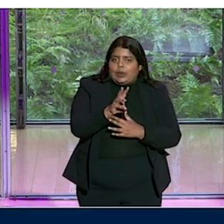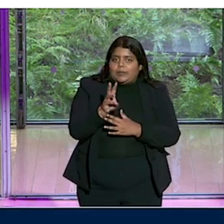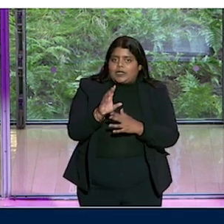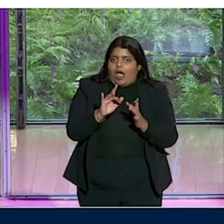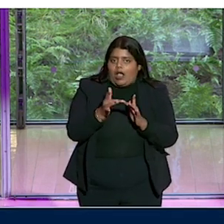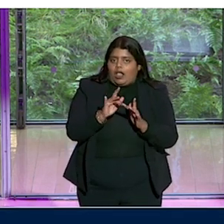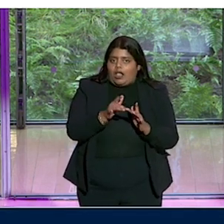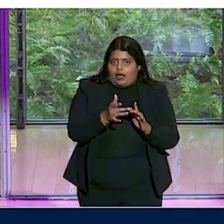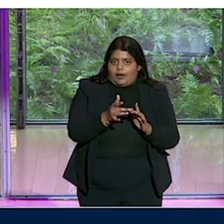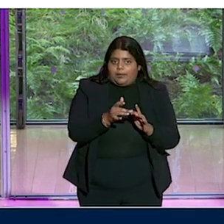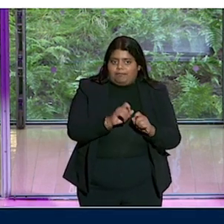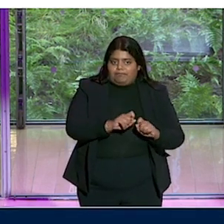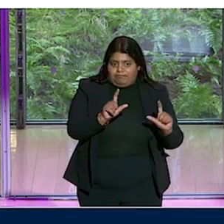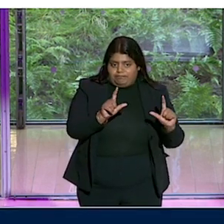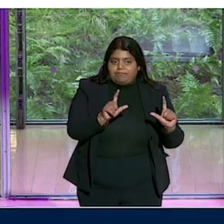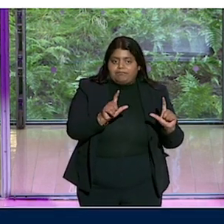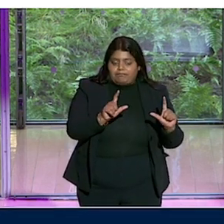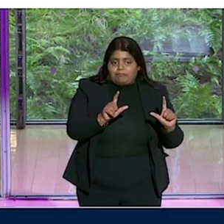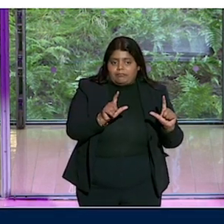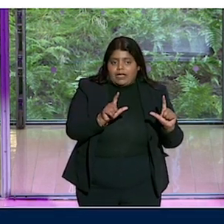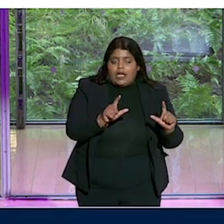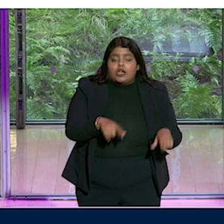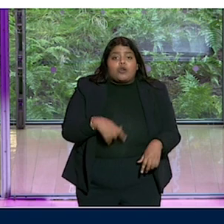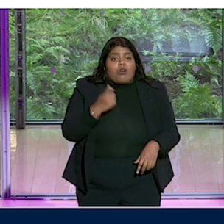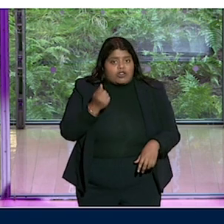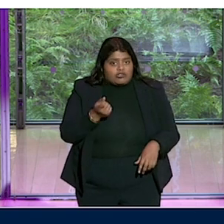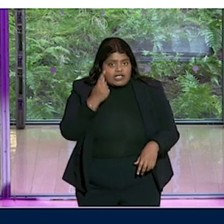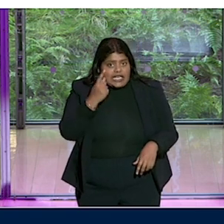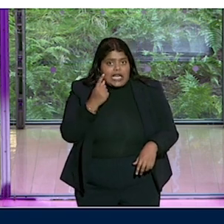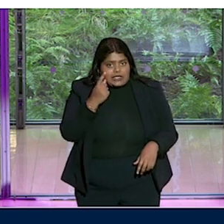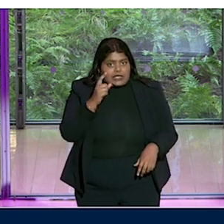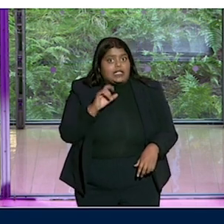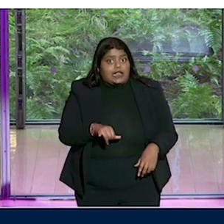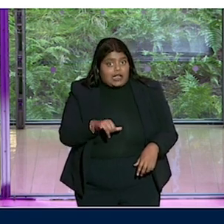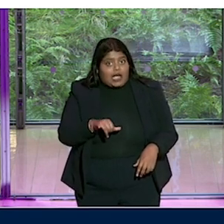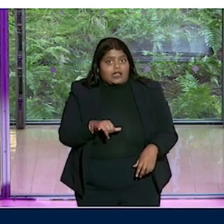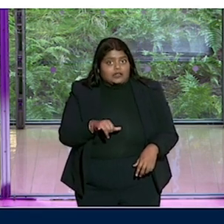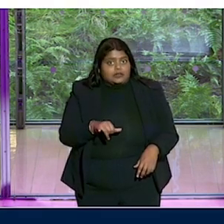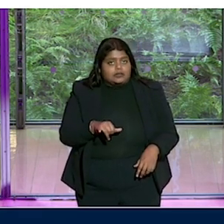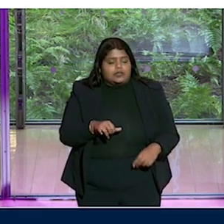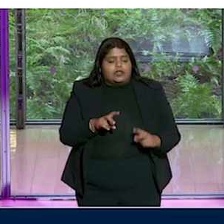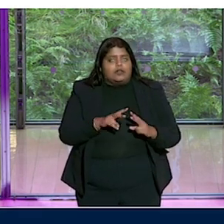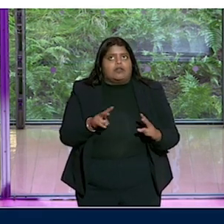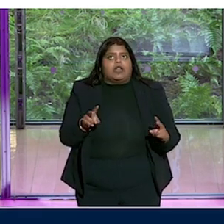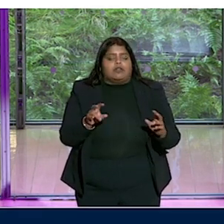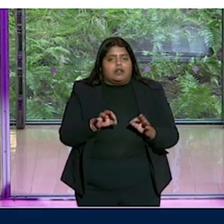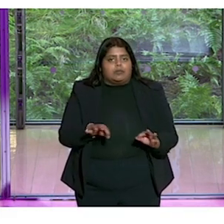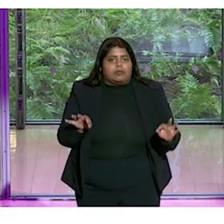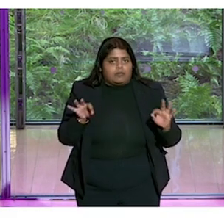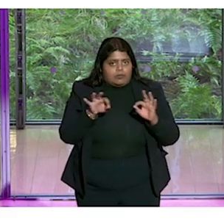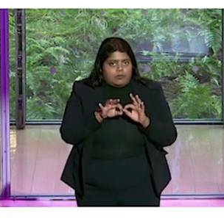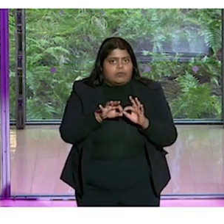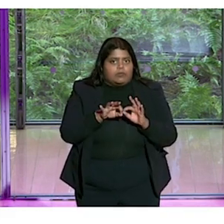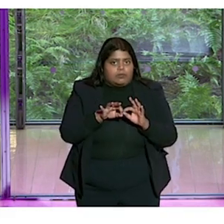happen online. And so understanding those mechanisms is critically important.